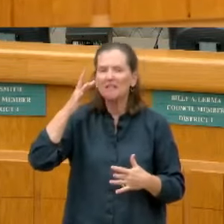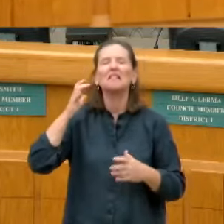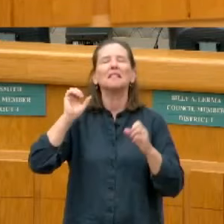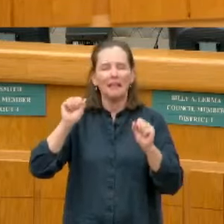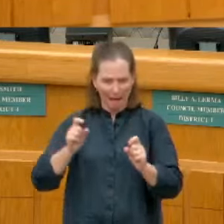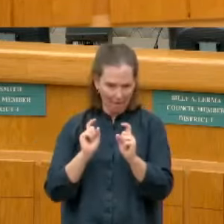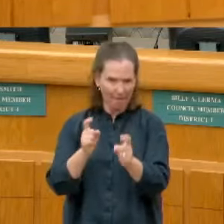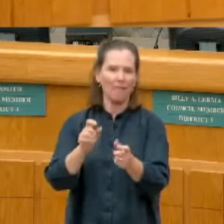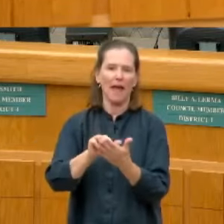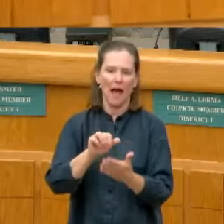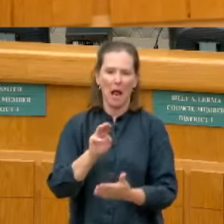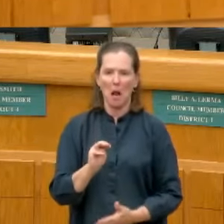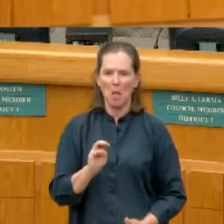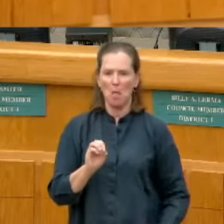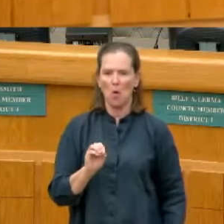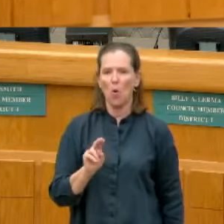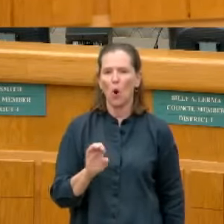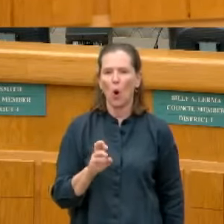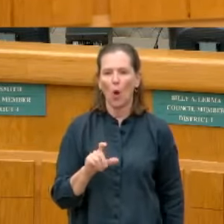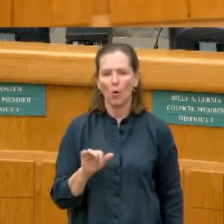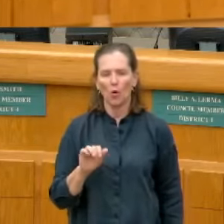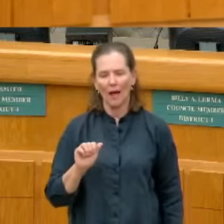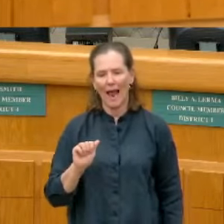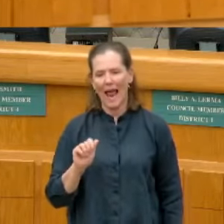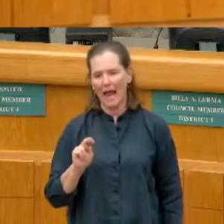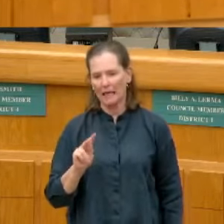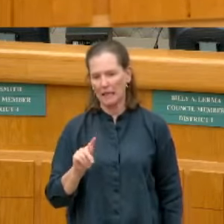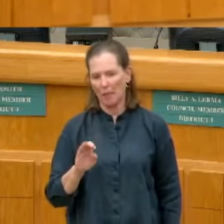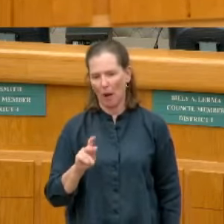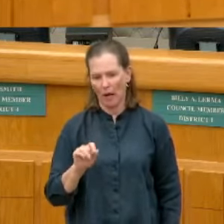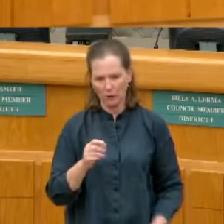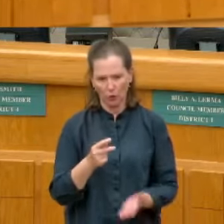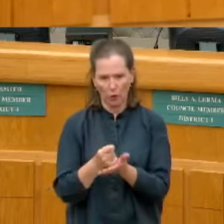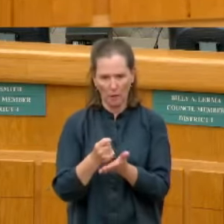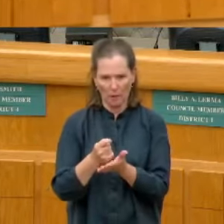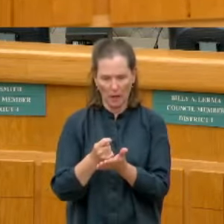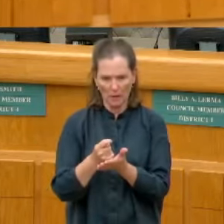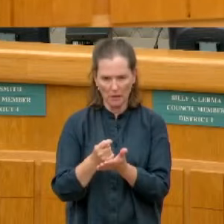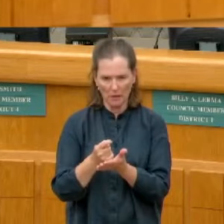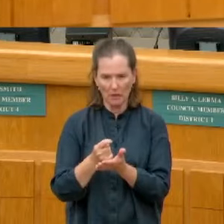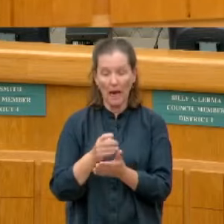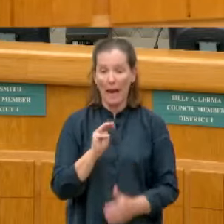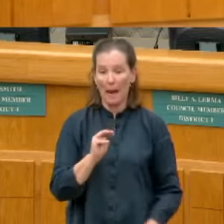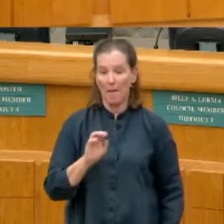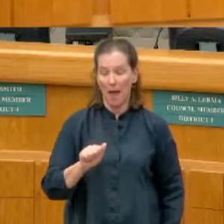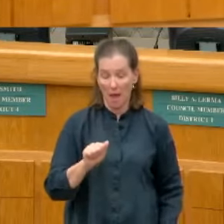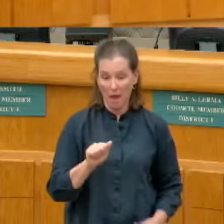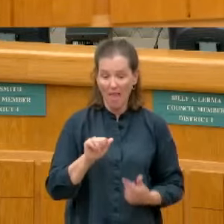many cases lessen the severity and shorten the duration of the illness. And while I do not have